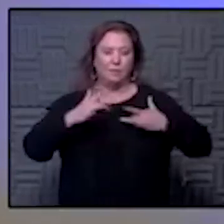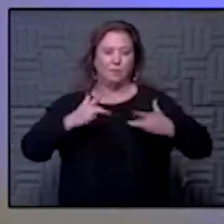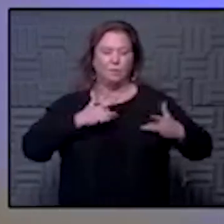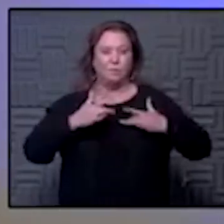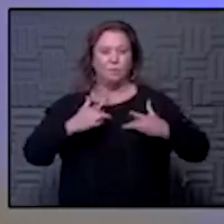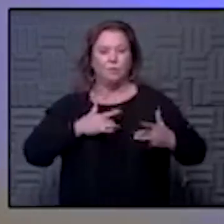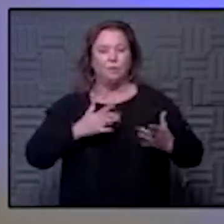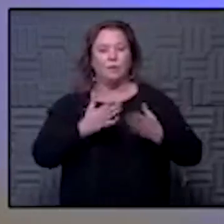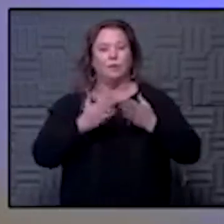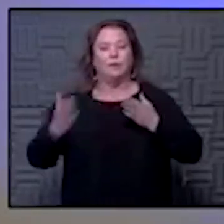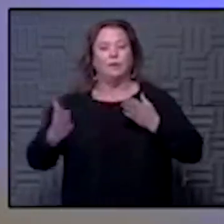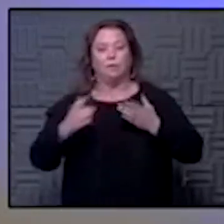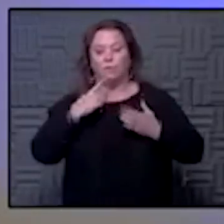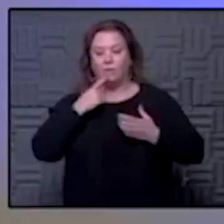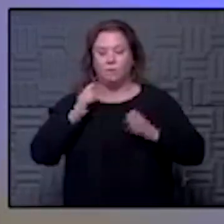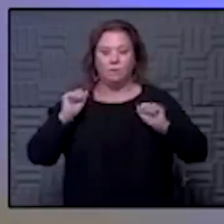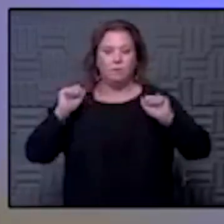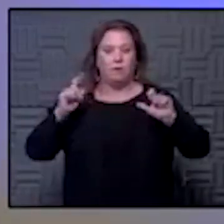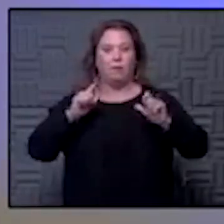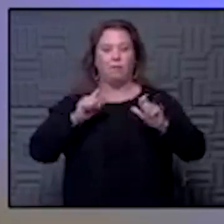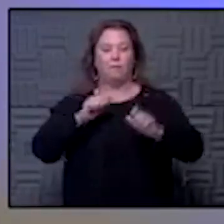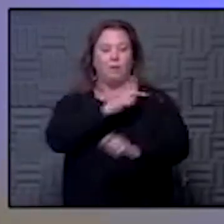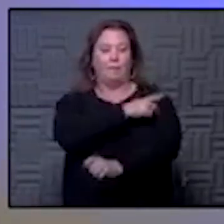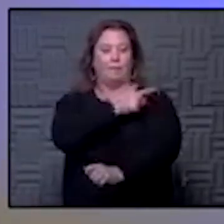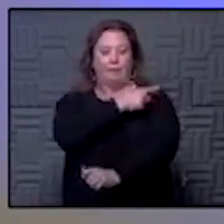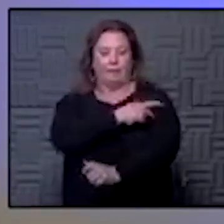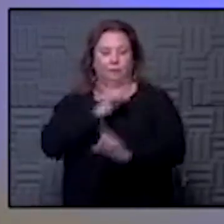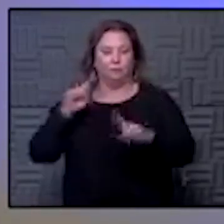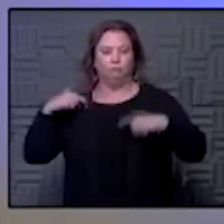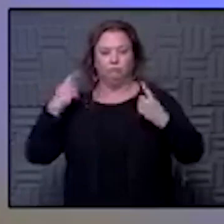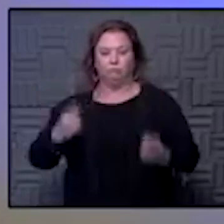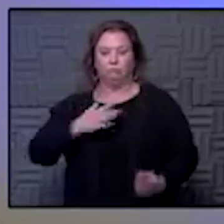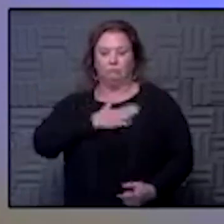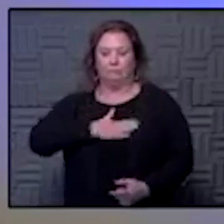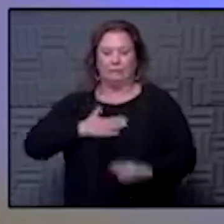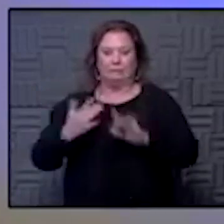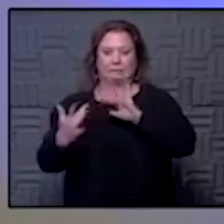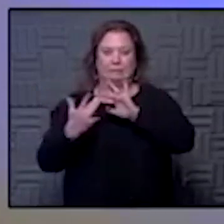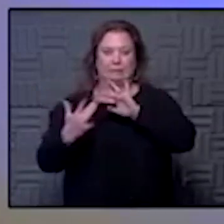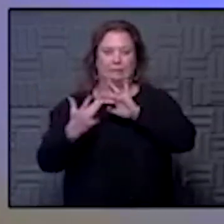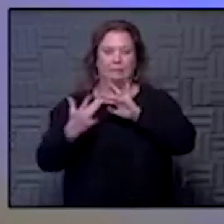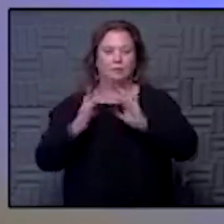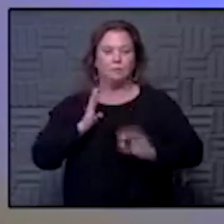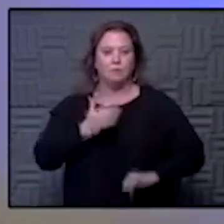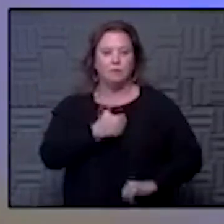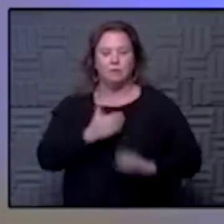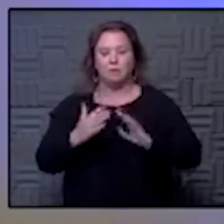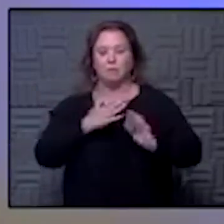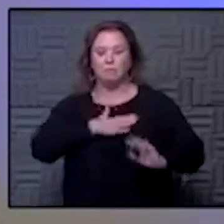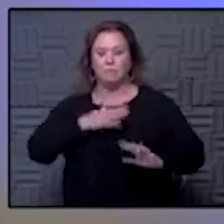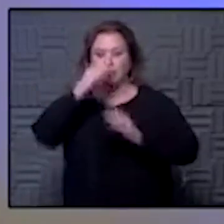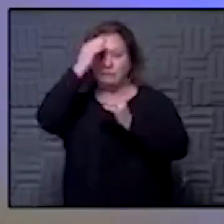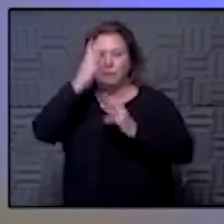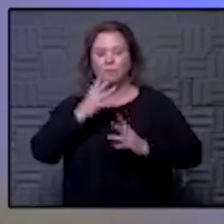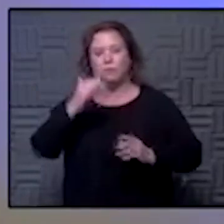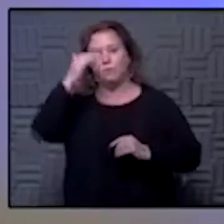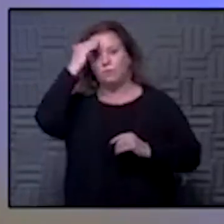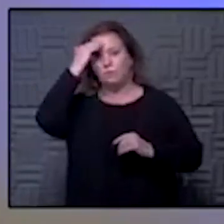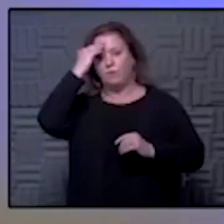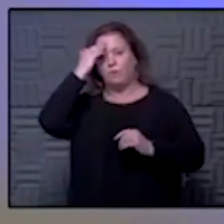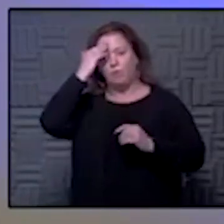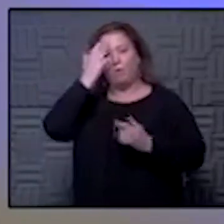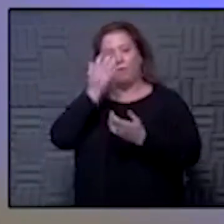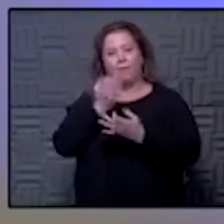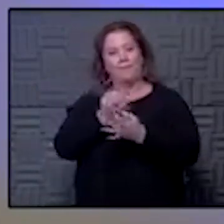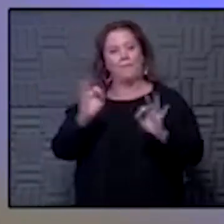And what we've told our participants so far is, please keep in touch with us. Please let us know. We know that you have free